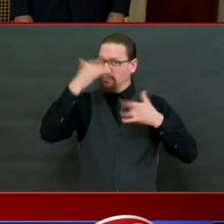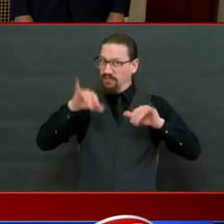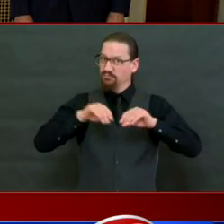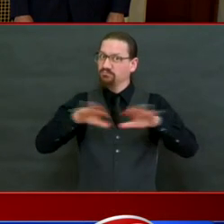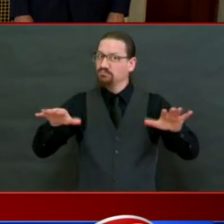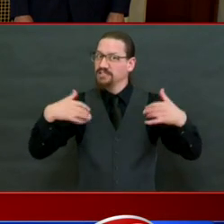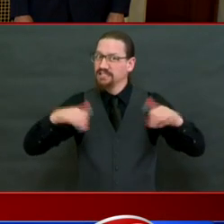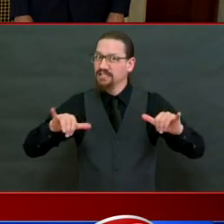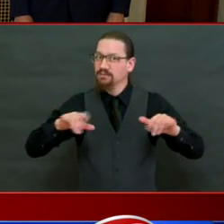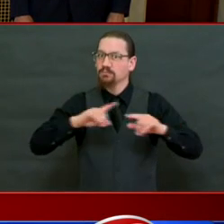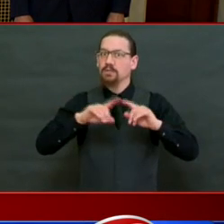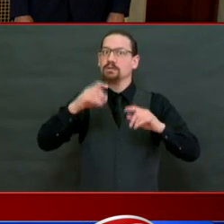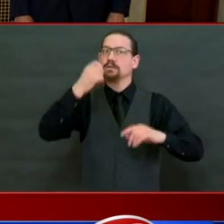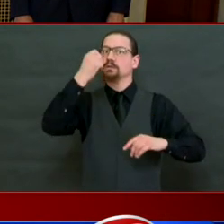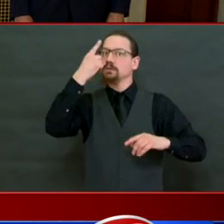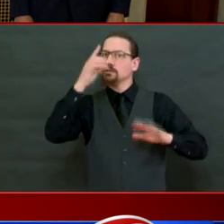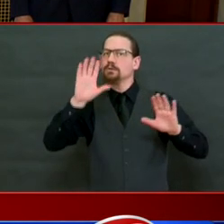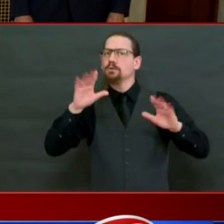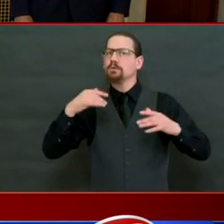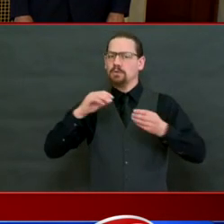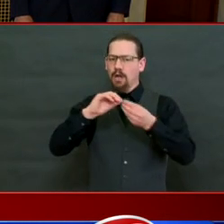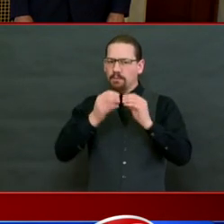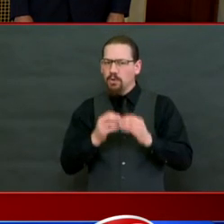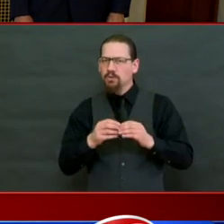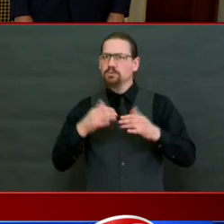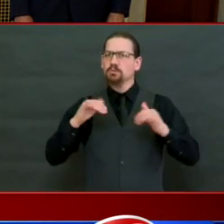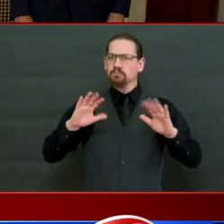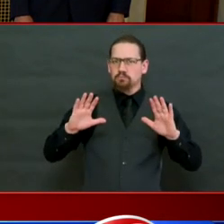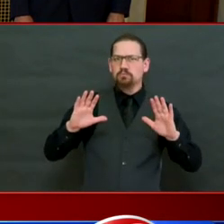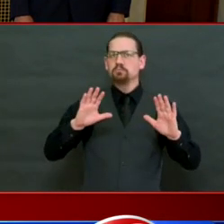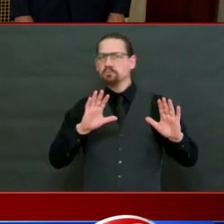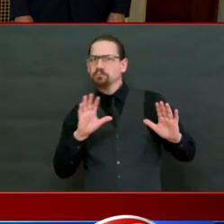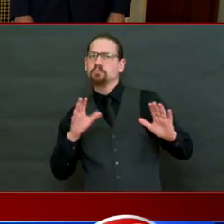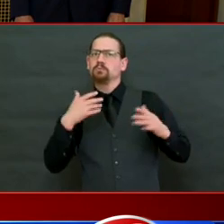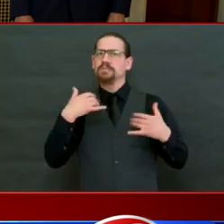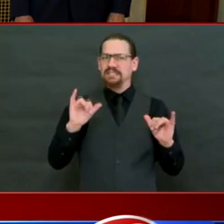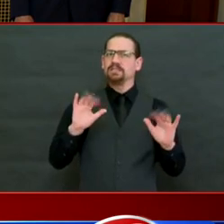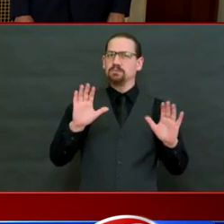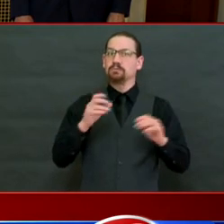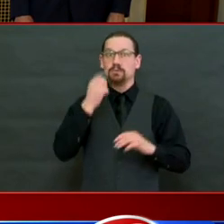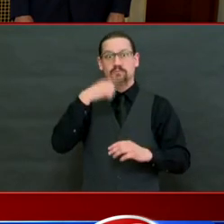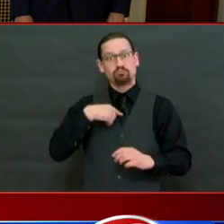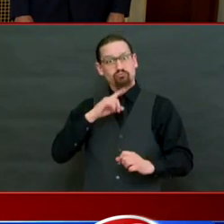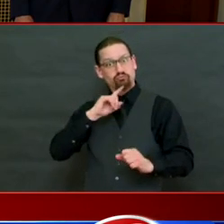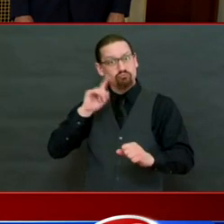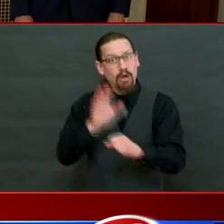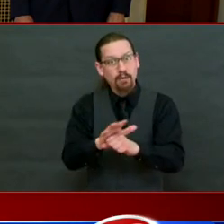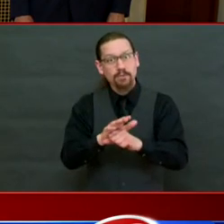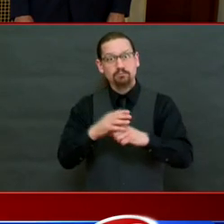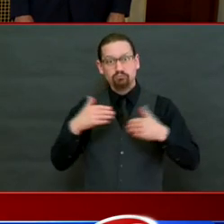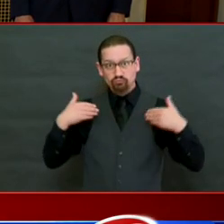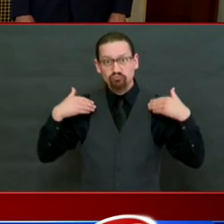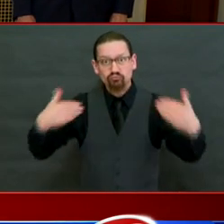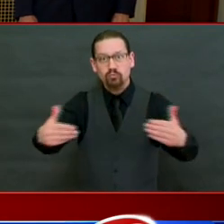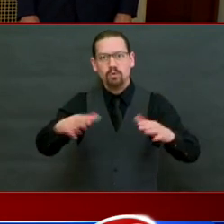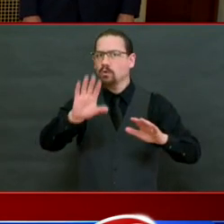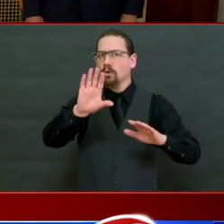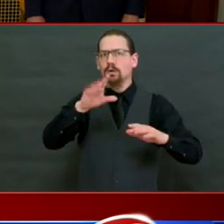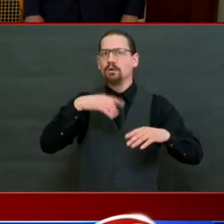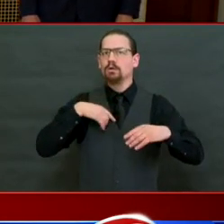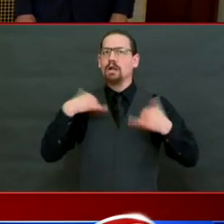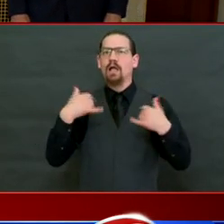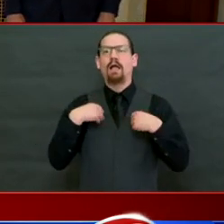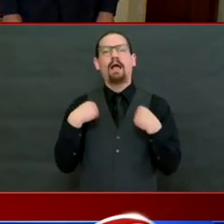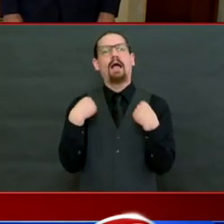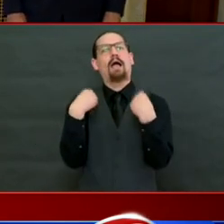So I'm trusting you. I'm doing it because I want you to start to think about it and get prepared. I felt it was